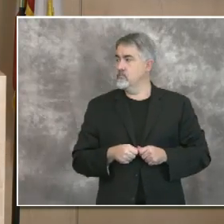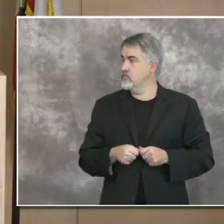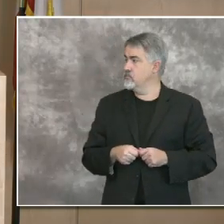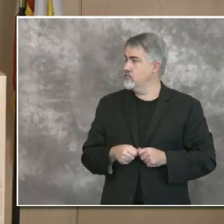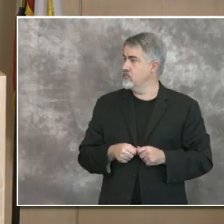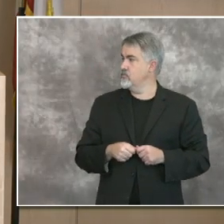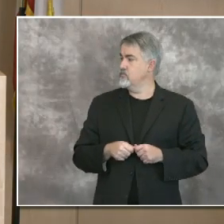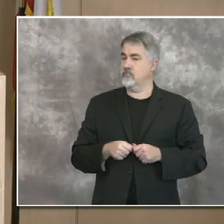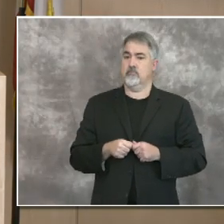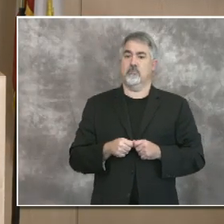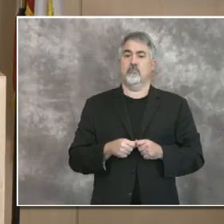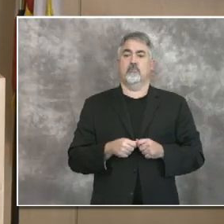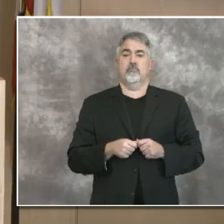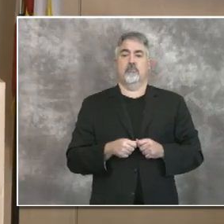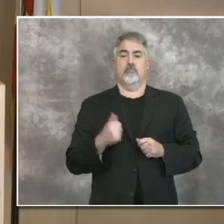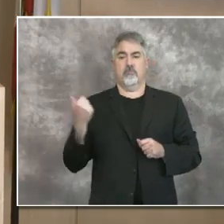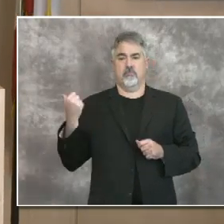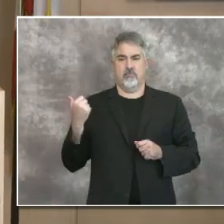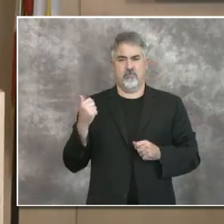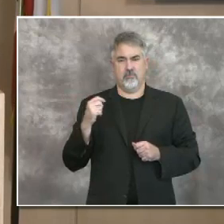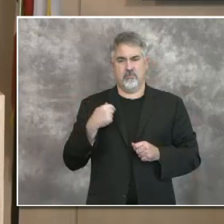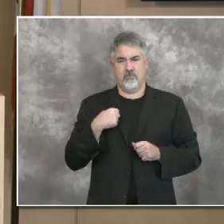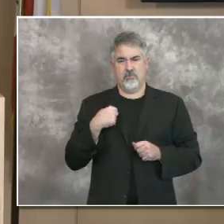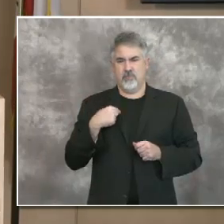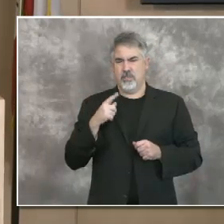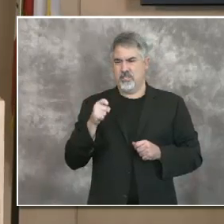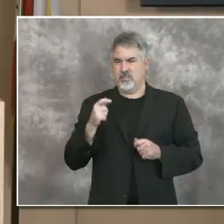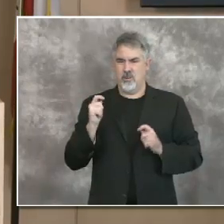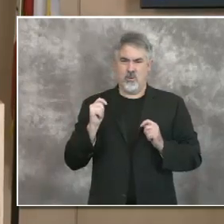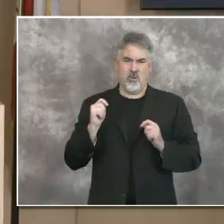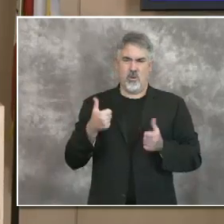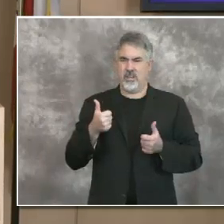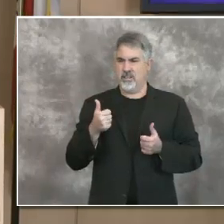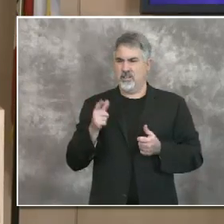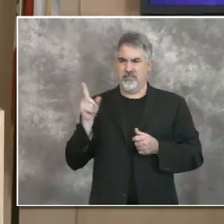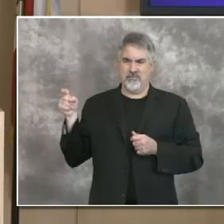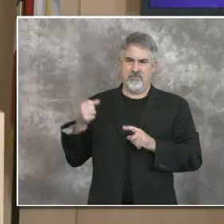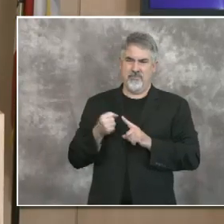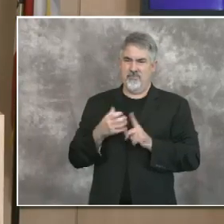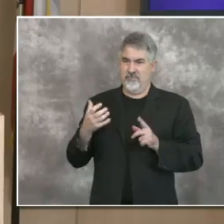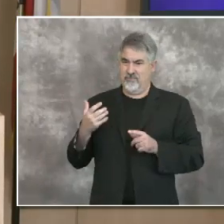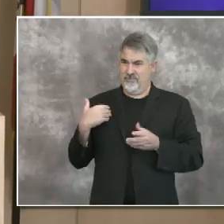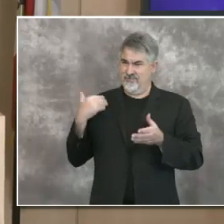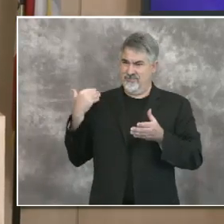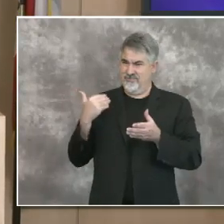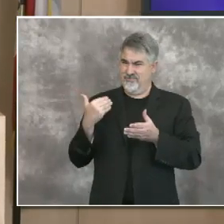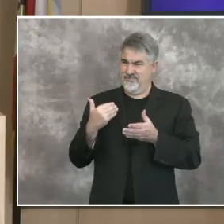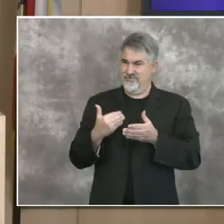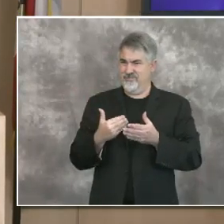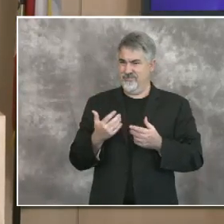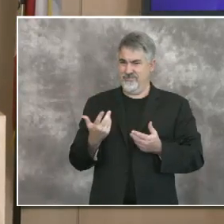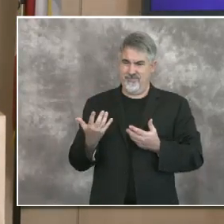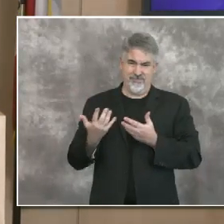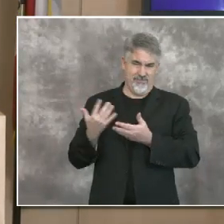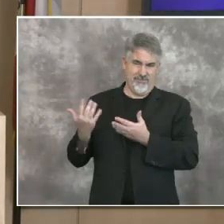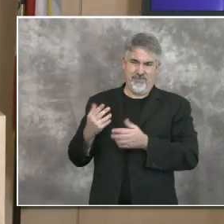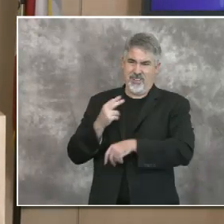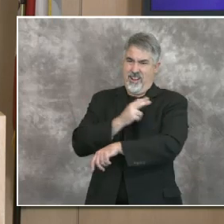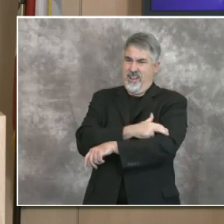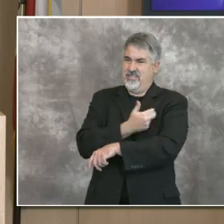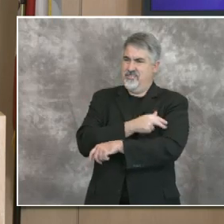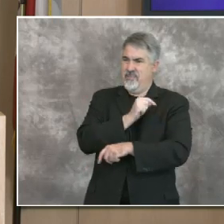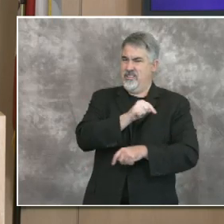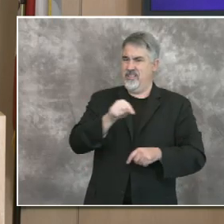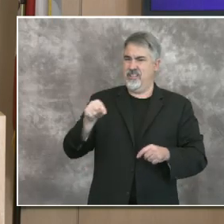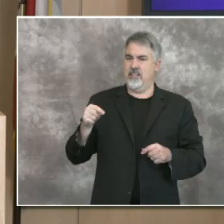And if I could just do a quick addition to that, we're in close contact with the hospitals in the